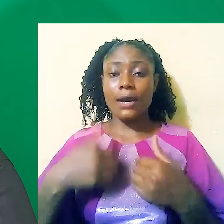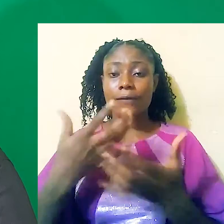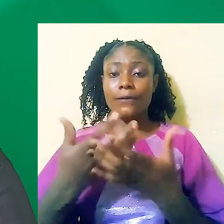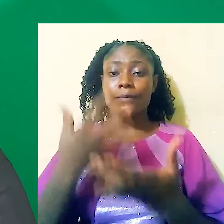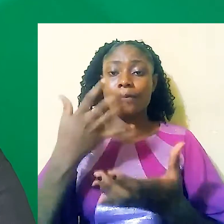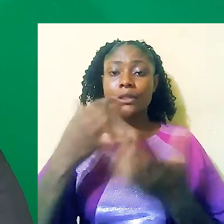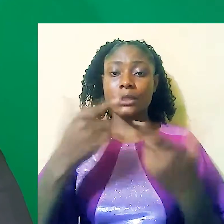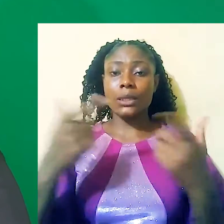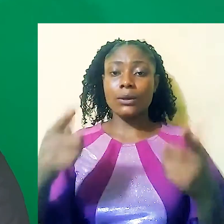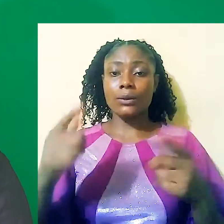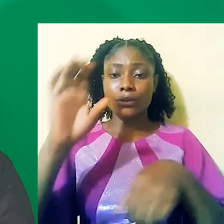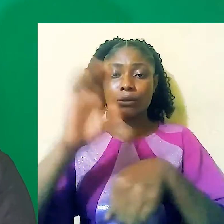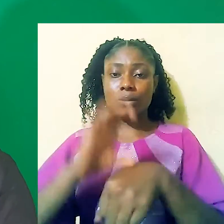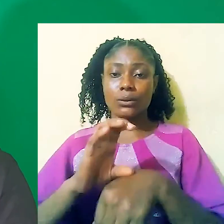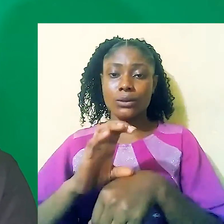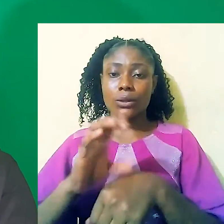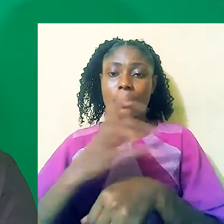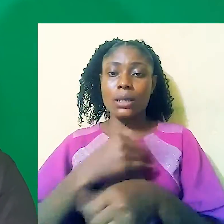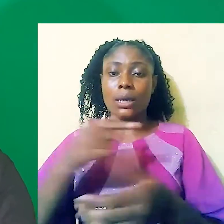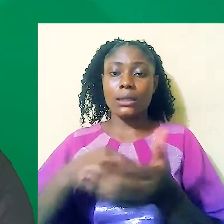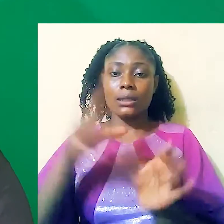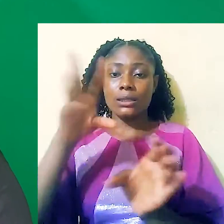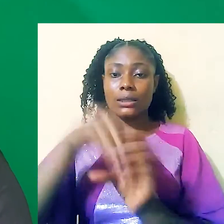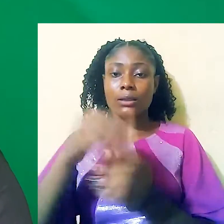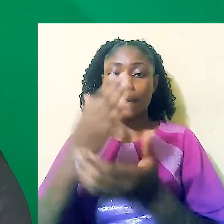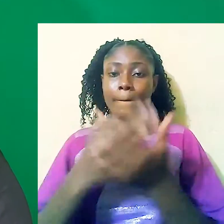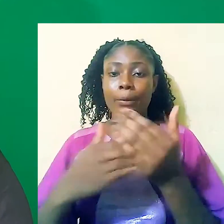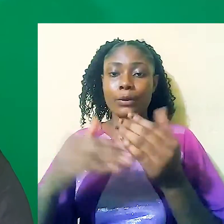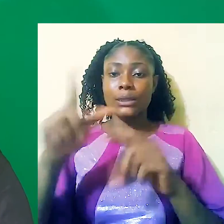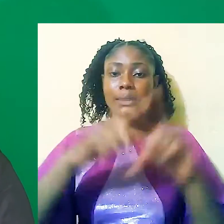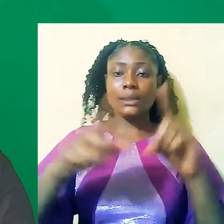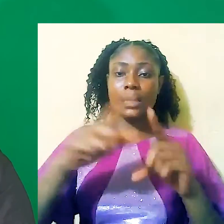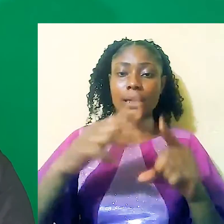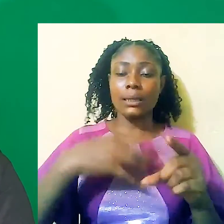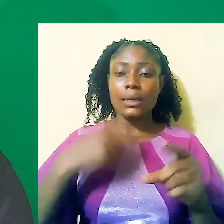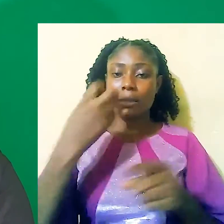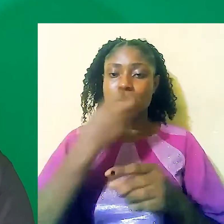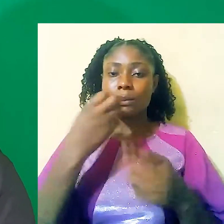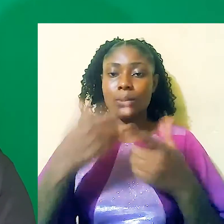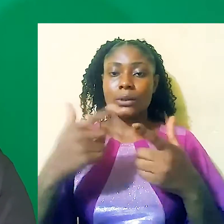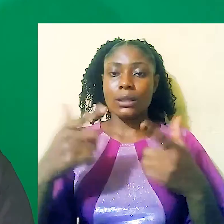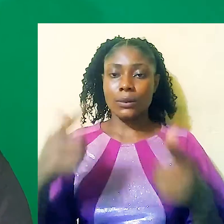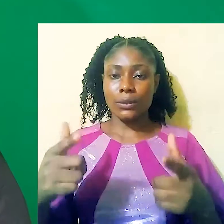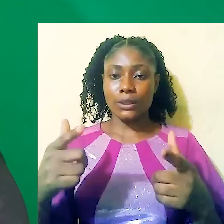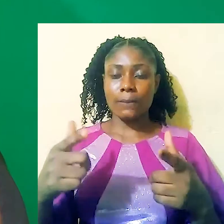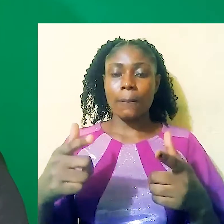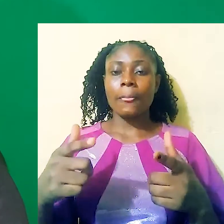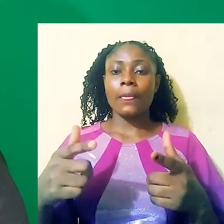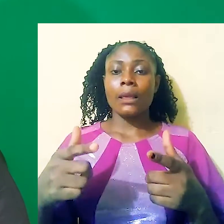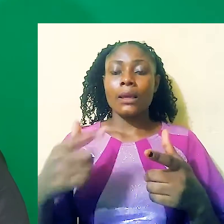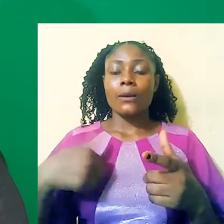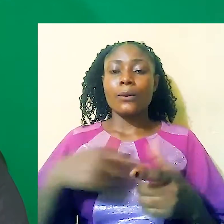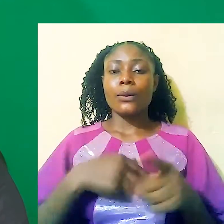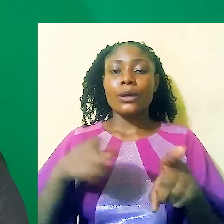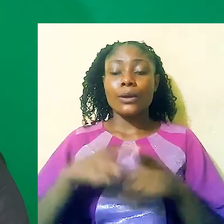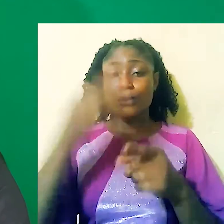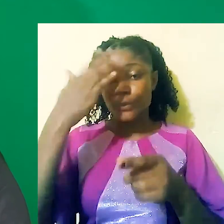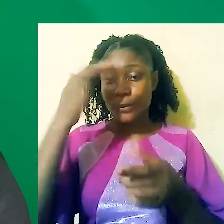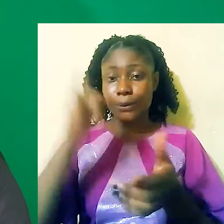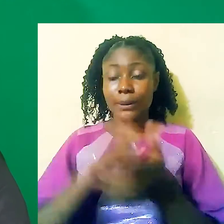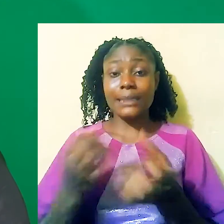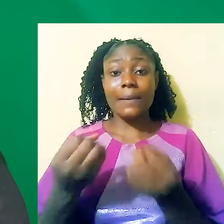that Africa has rich linguistic culture, and this includes both signed and spoken